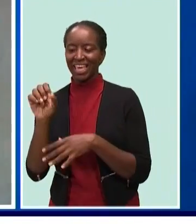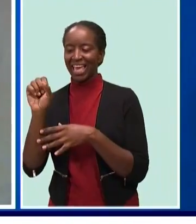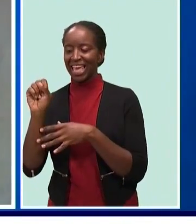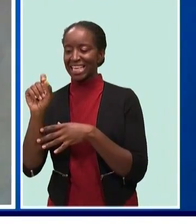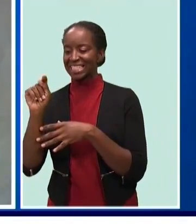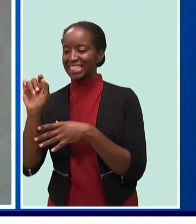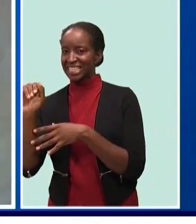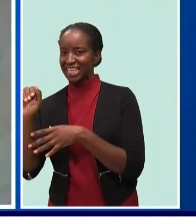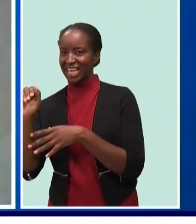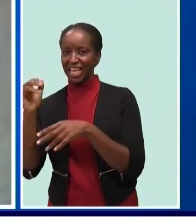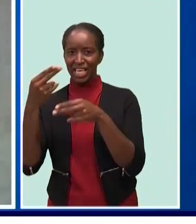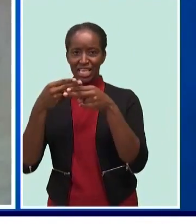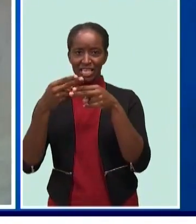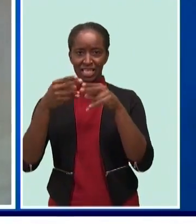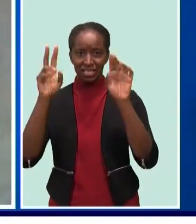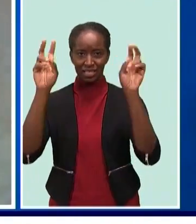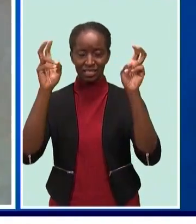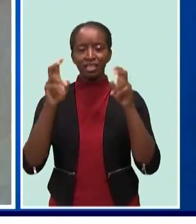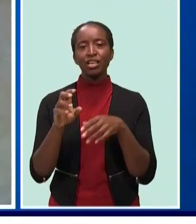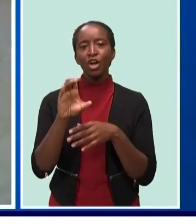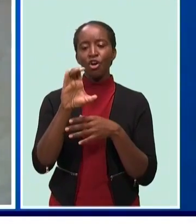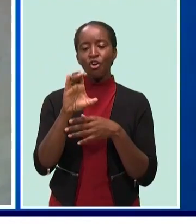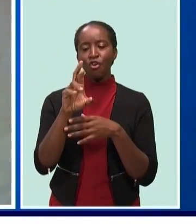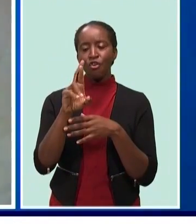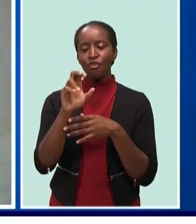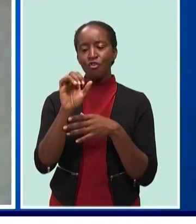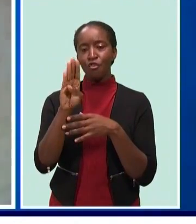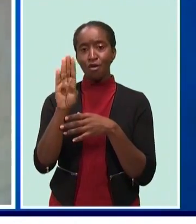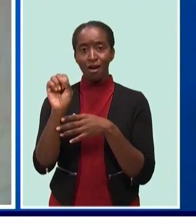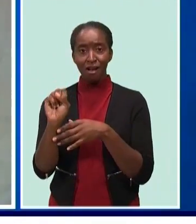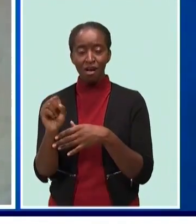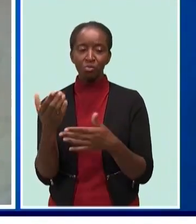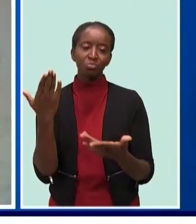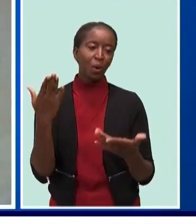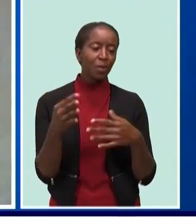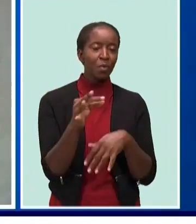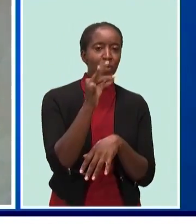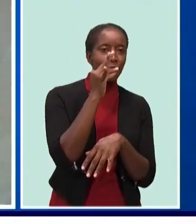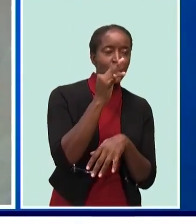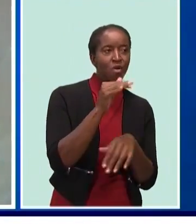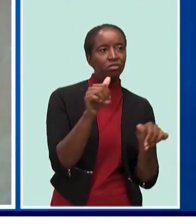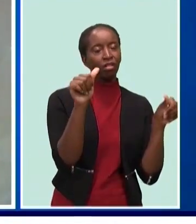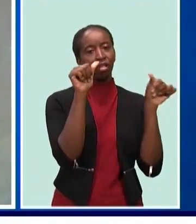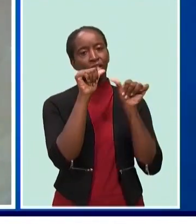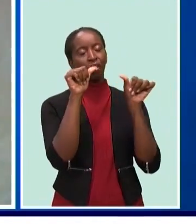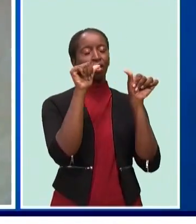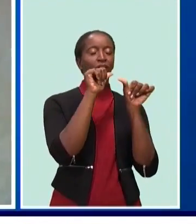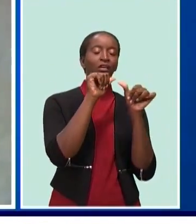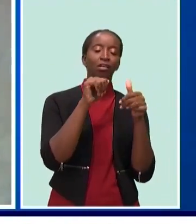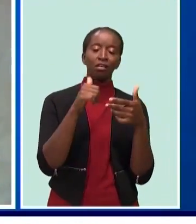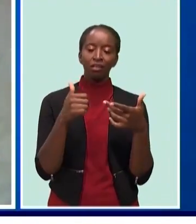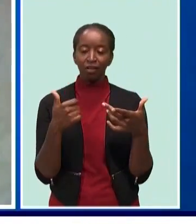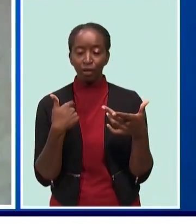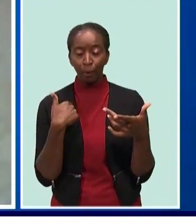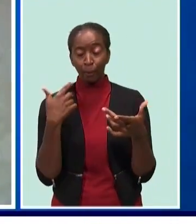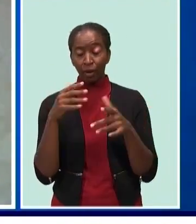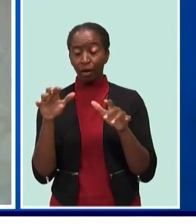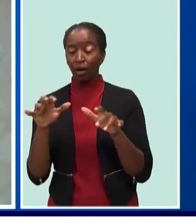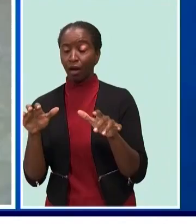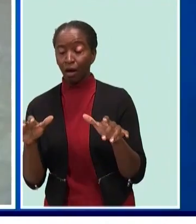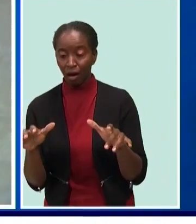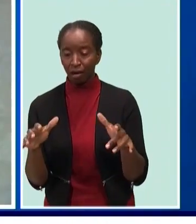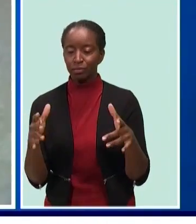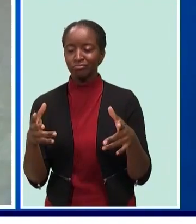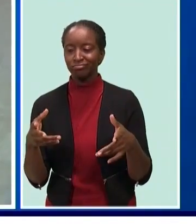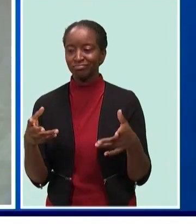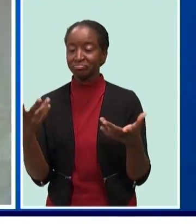then sometimes there's substance abuse that lead to the STIs because you get drunk and then you can't focus about what you're doing. Then